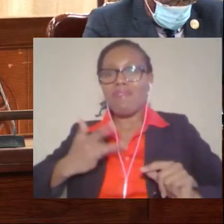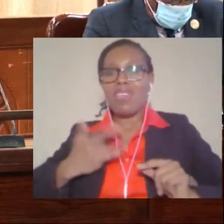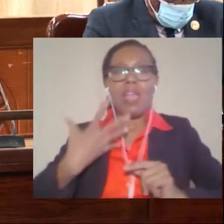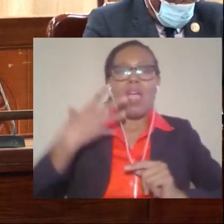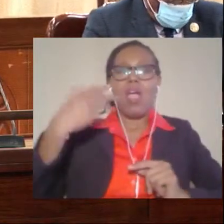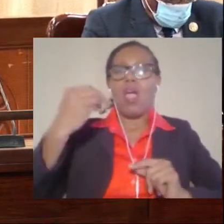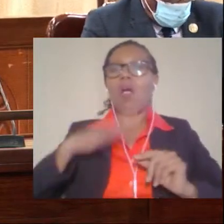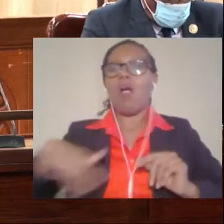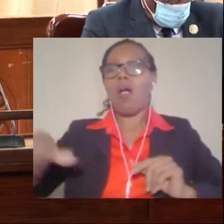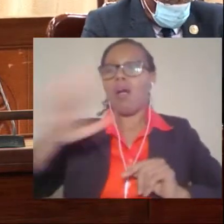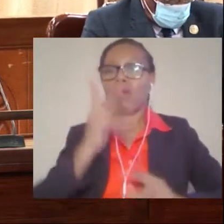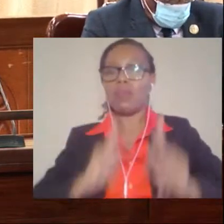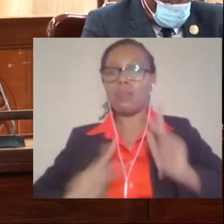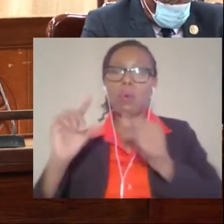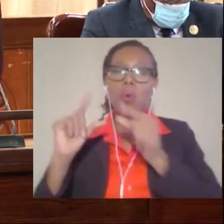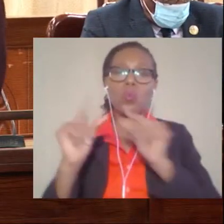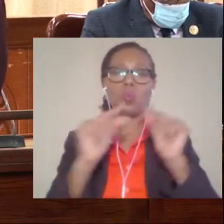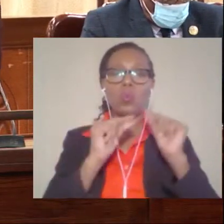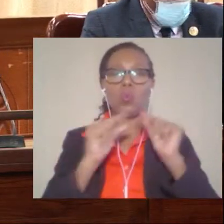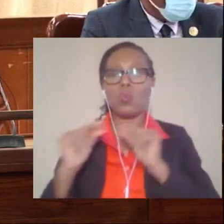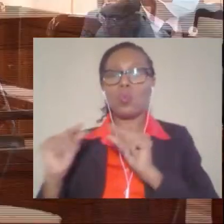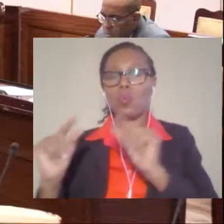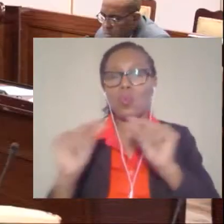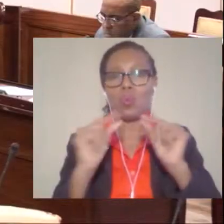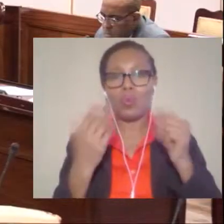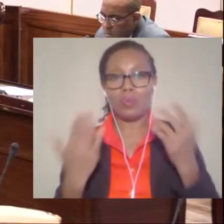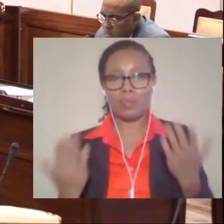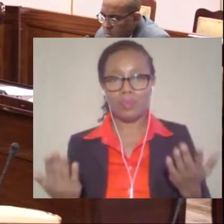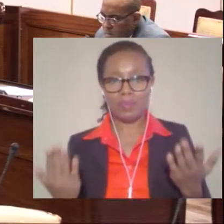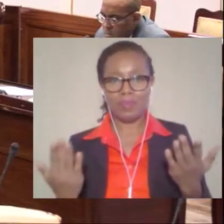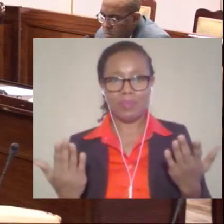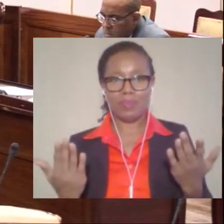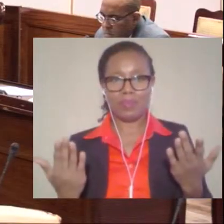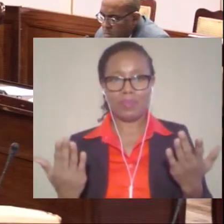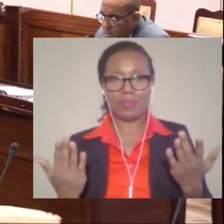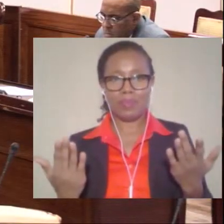space. Mr. Speaker, on a point of order.